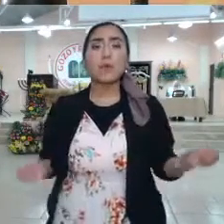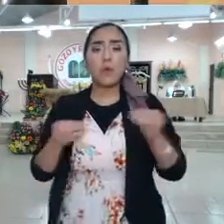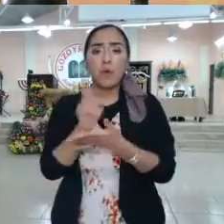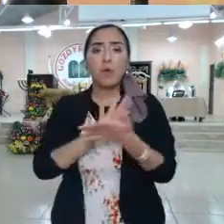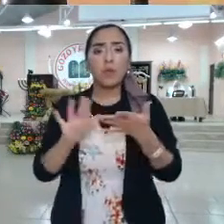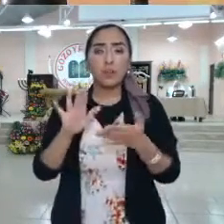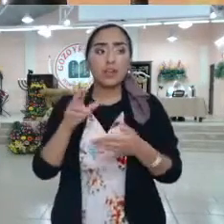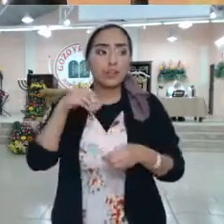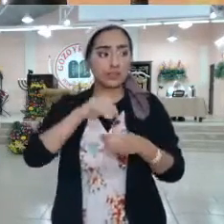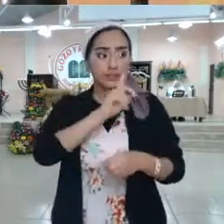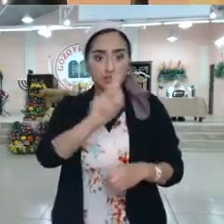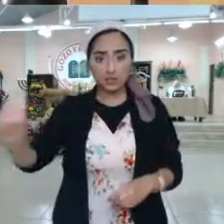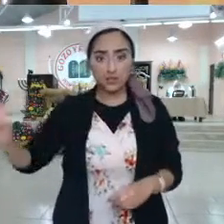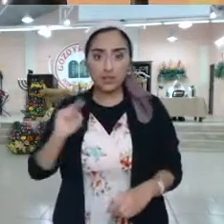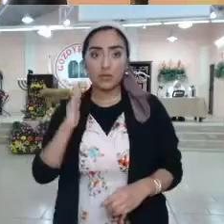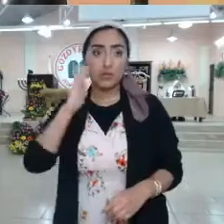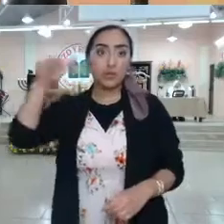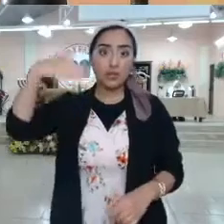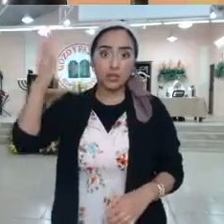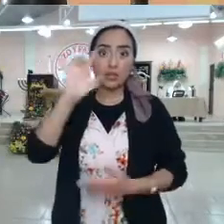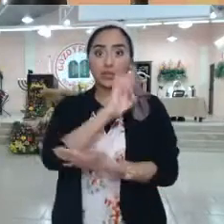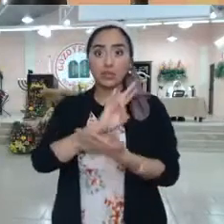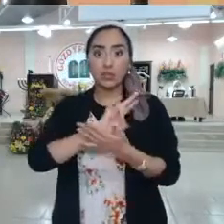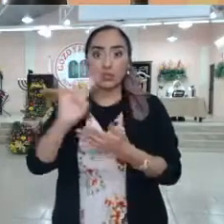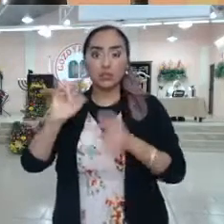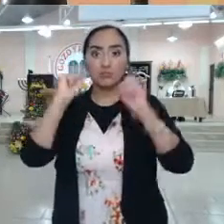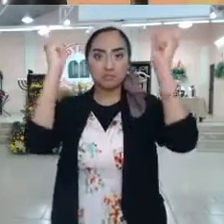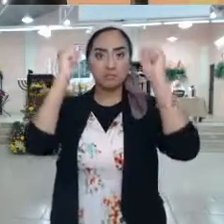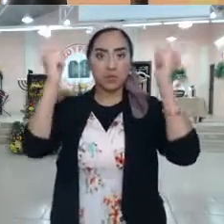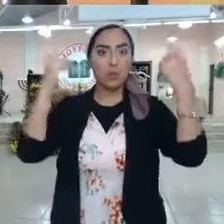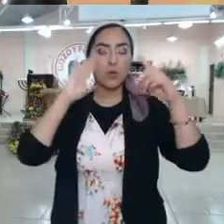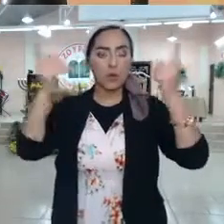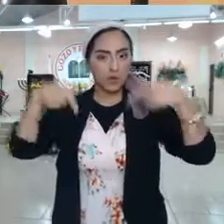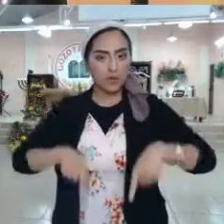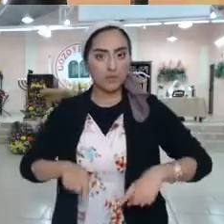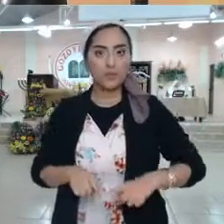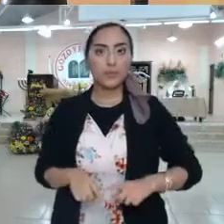More holiness has to be in each one of us, then the feast of Shavuot will come,